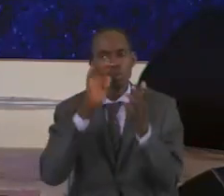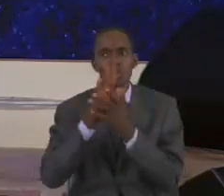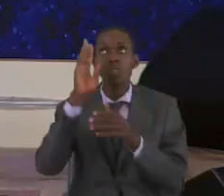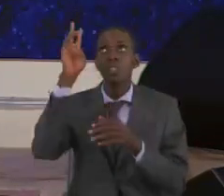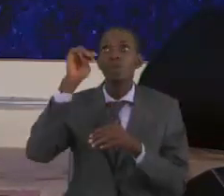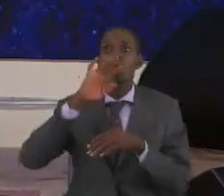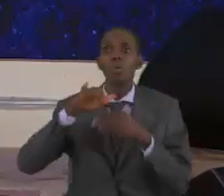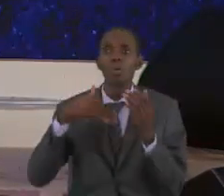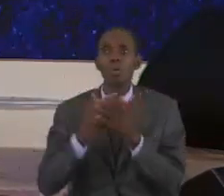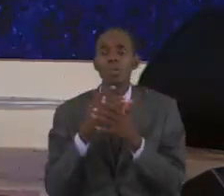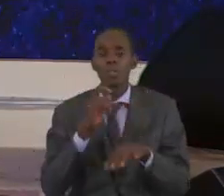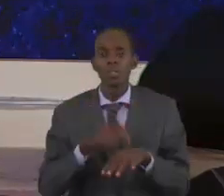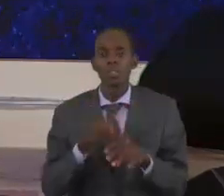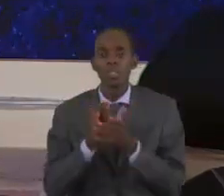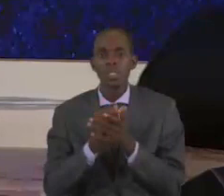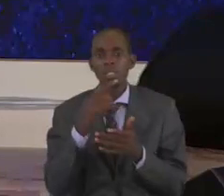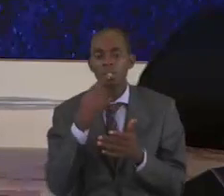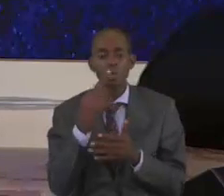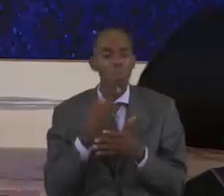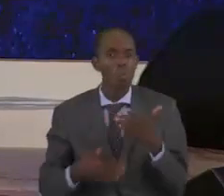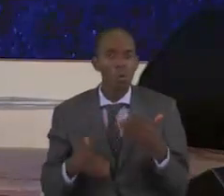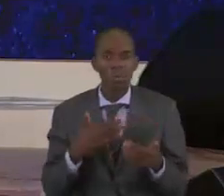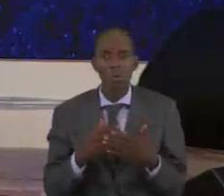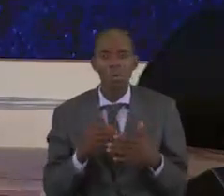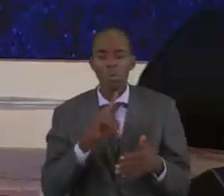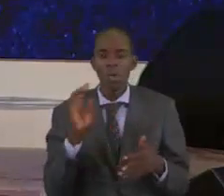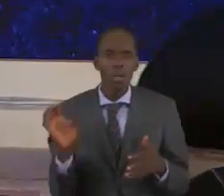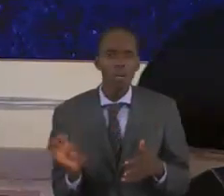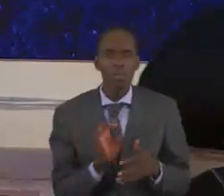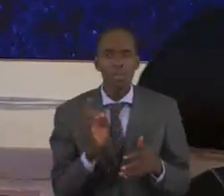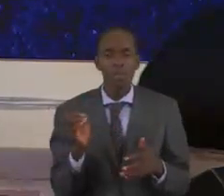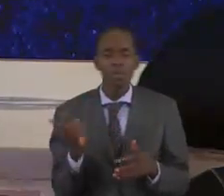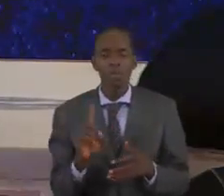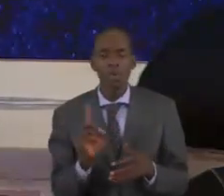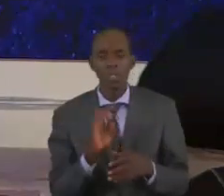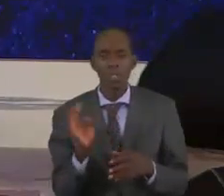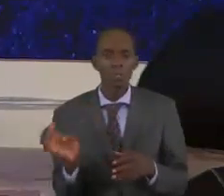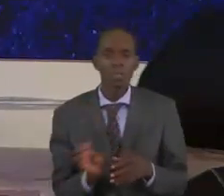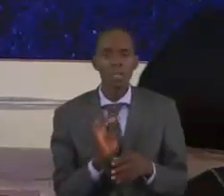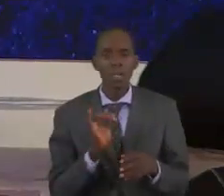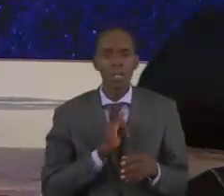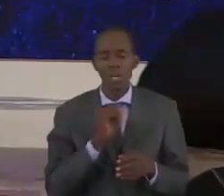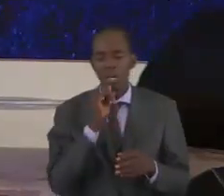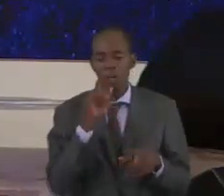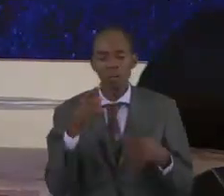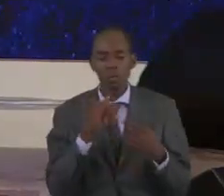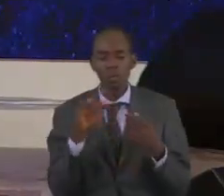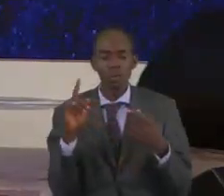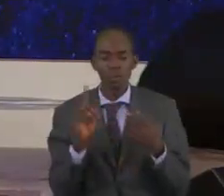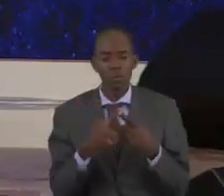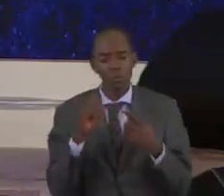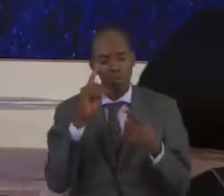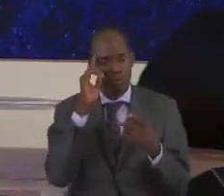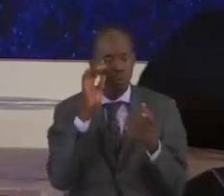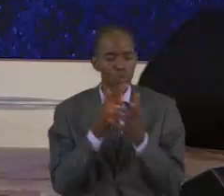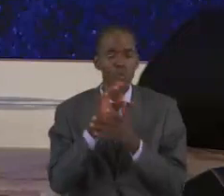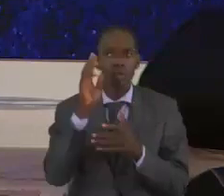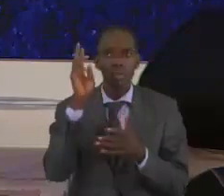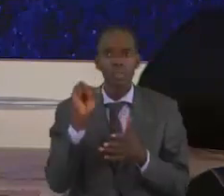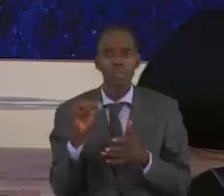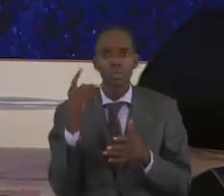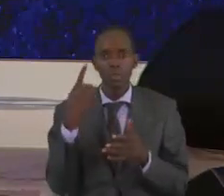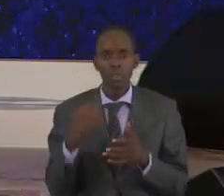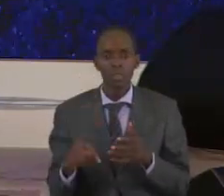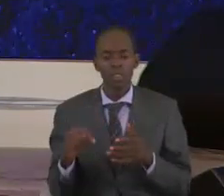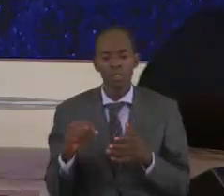say, whatever, wherever, whenever, I'm going to trust him. The faith that keeps you in holiness